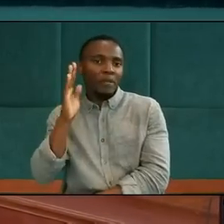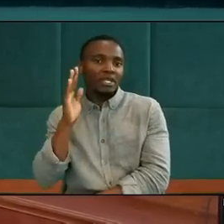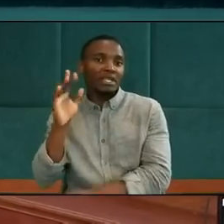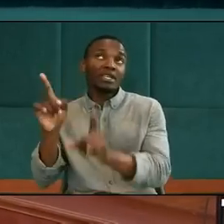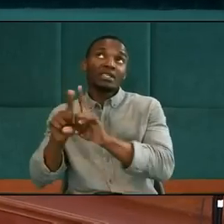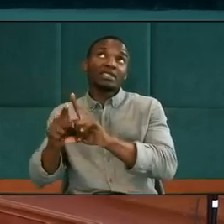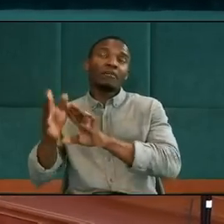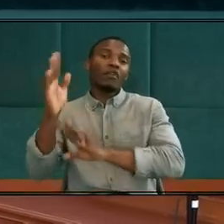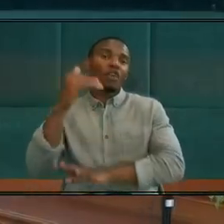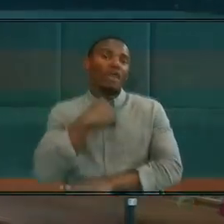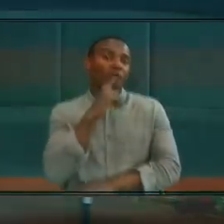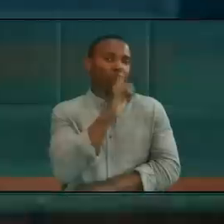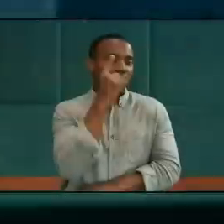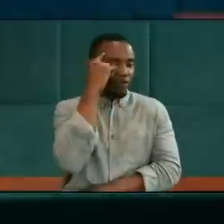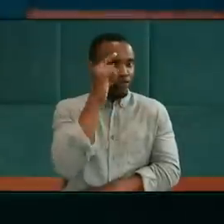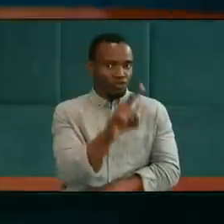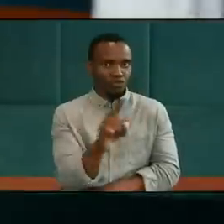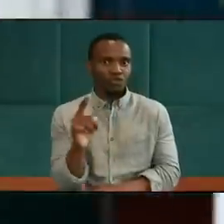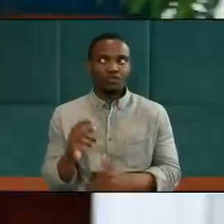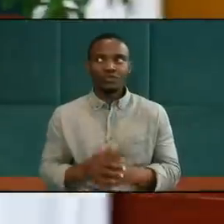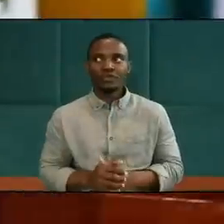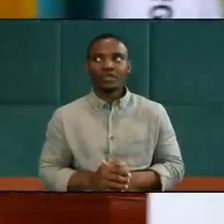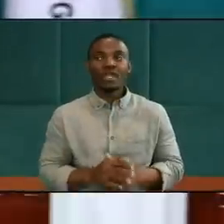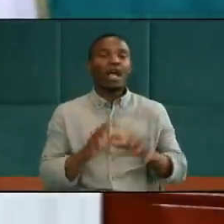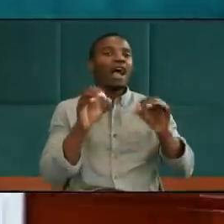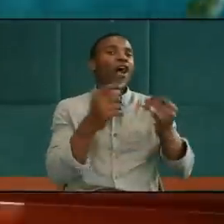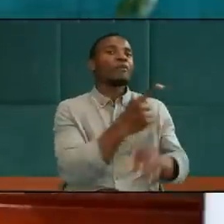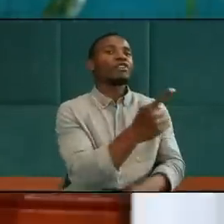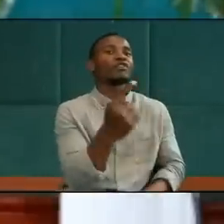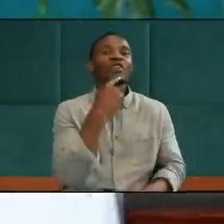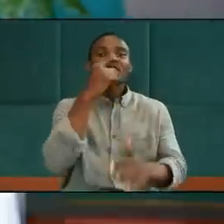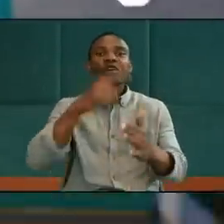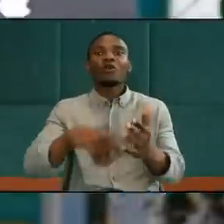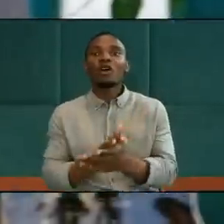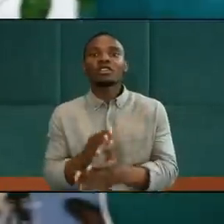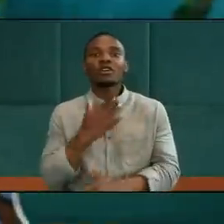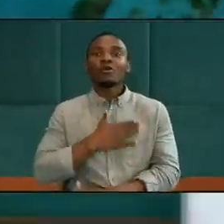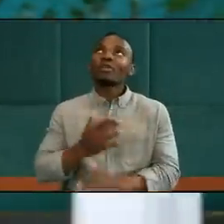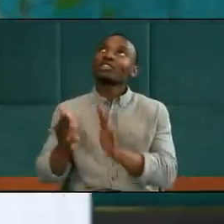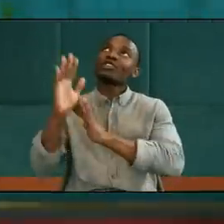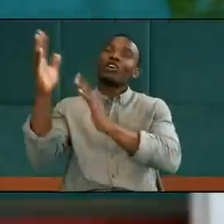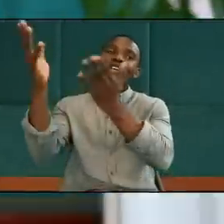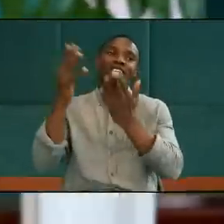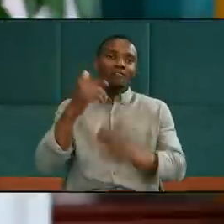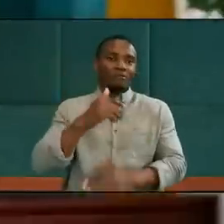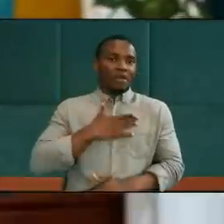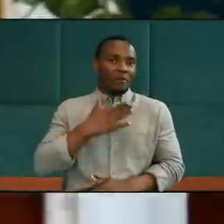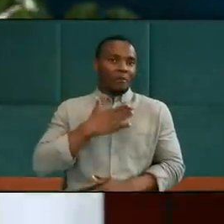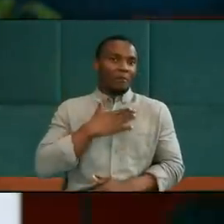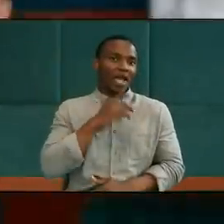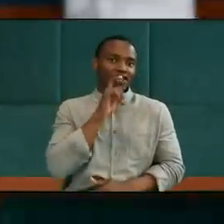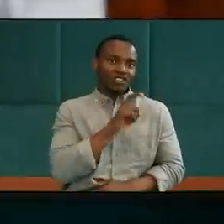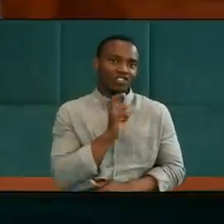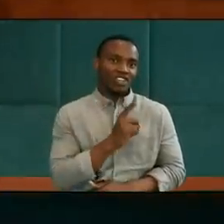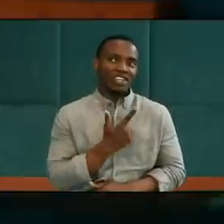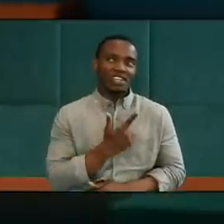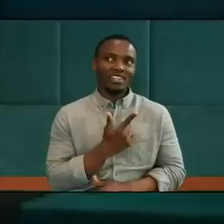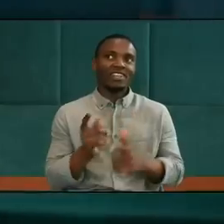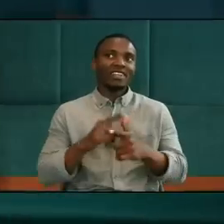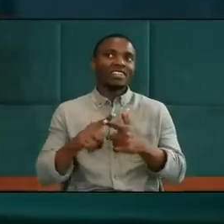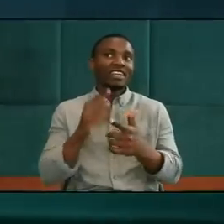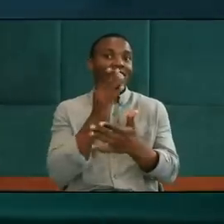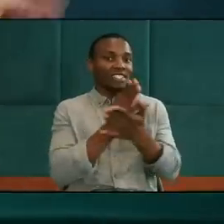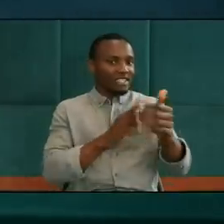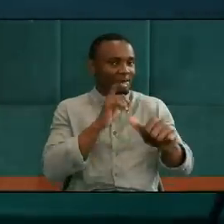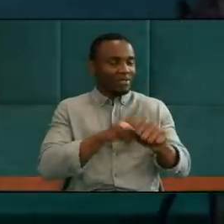provided for you. Amen. How many of you say, Lord, give me my personal rooster? Yes, Jesus, because sometimes